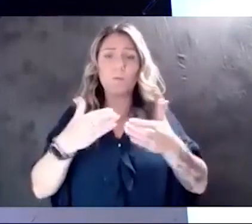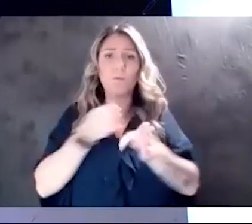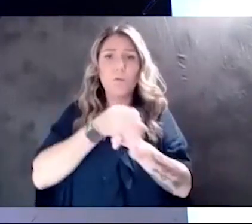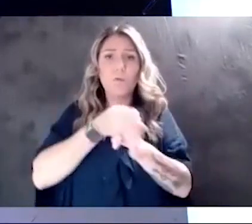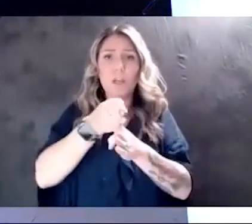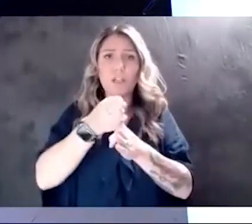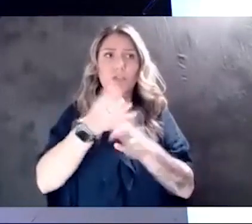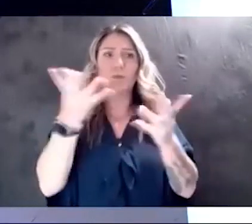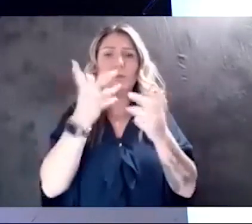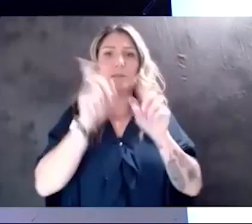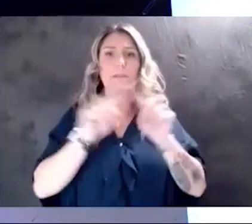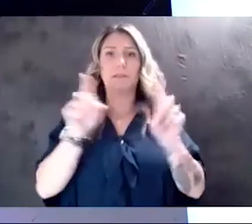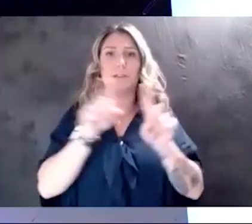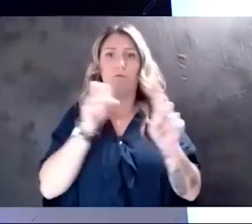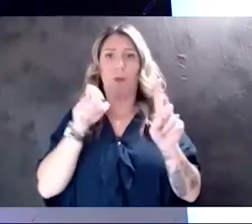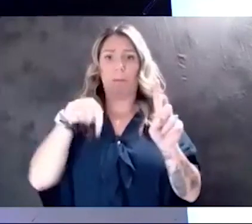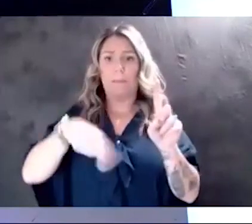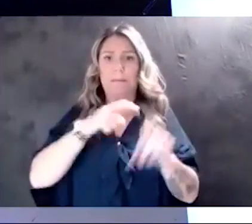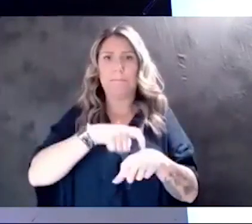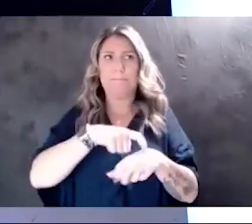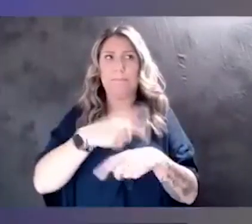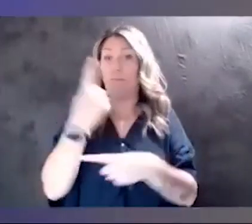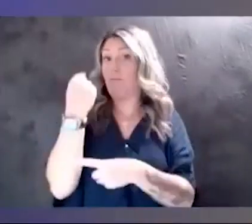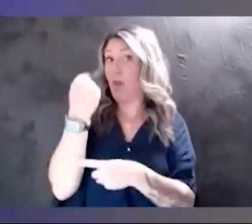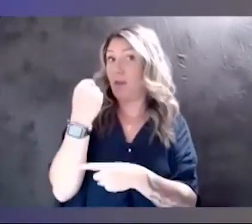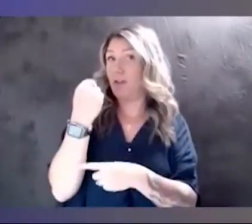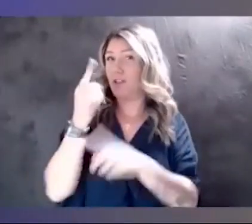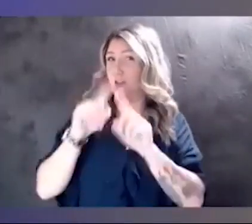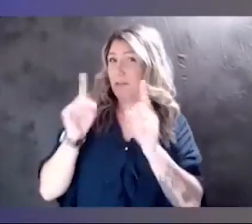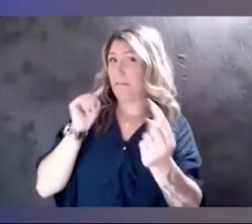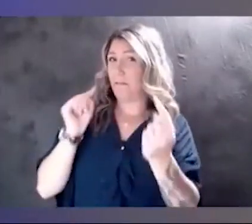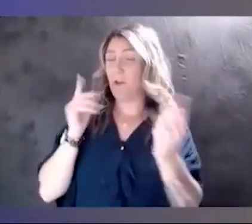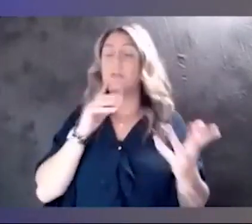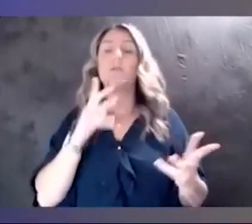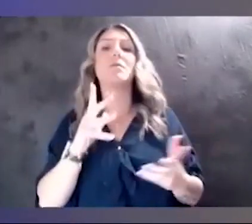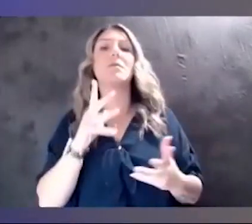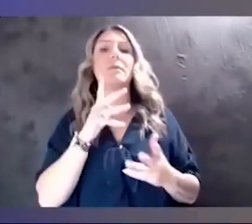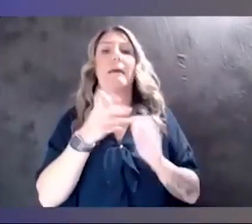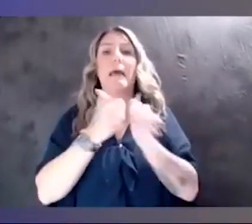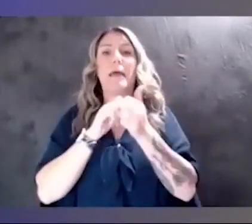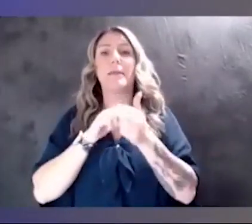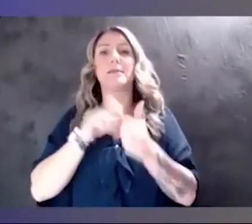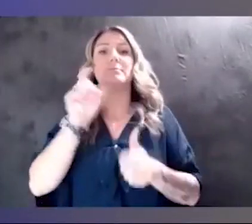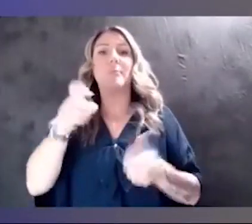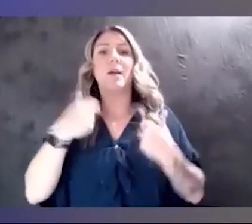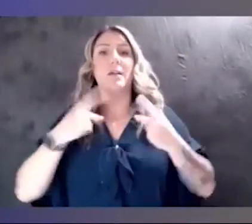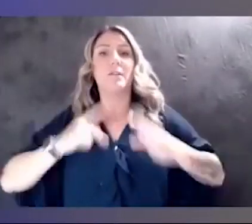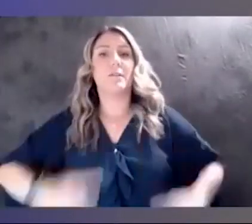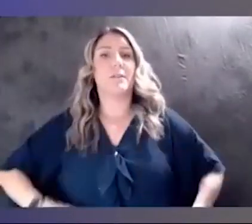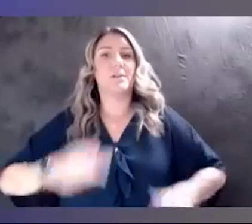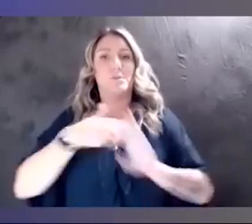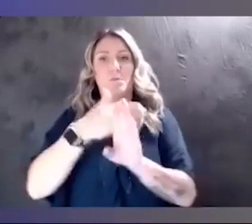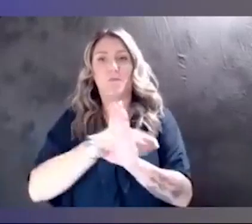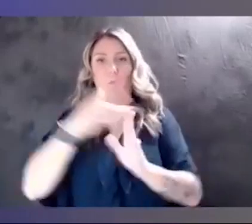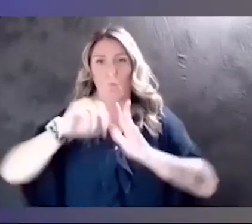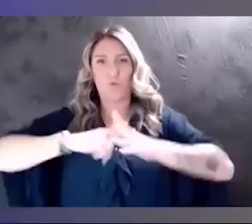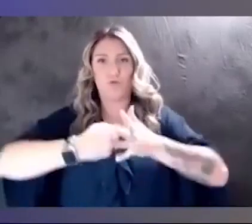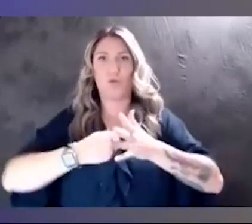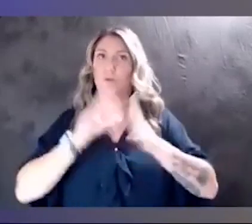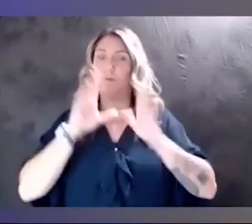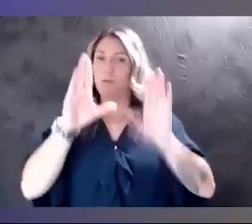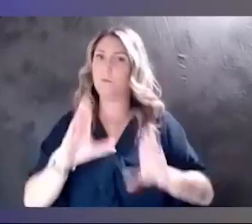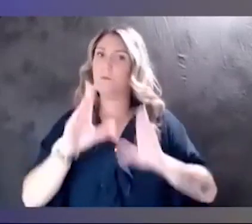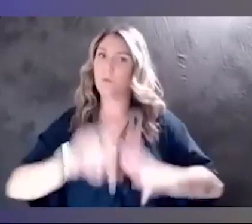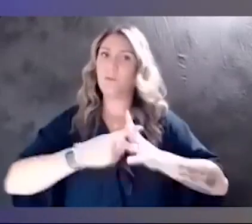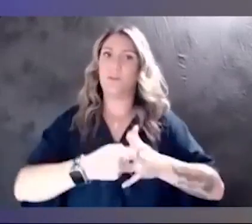from this time last year? Yeah. Well, first of all, athletes need to have a sports physical before they start. That's a great base. When you go in to get your doctor